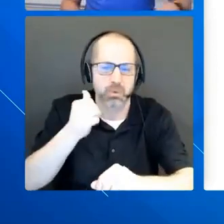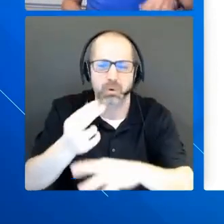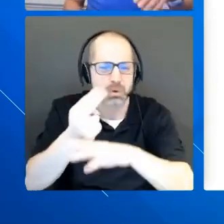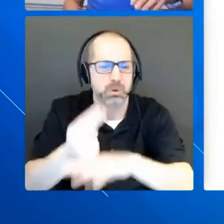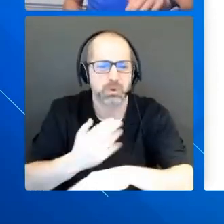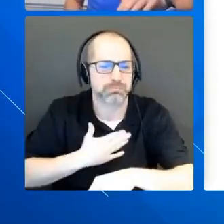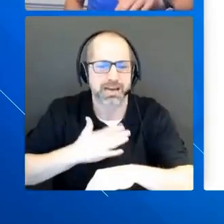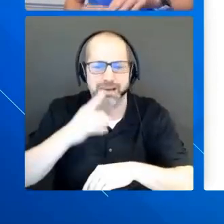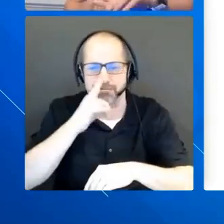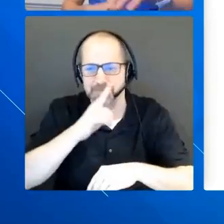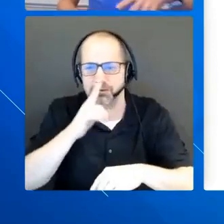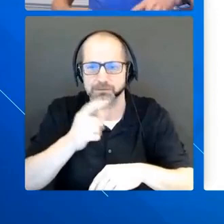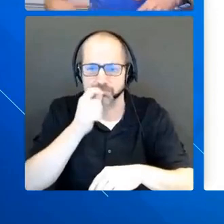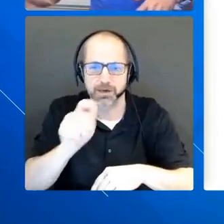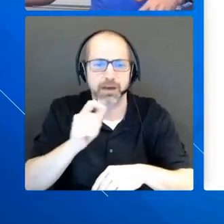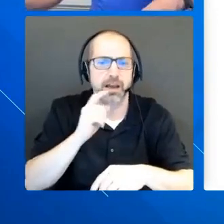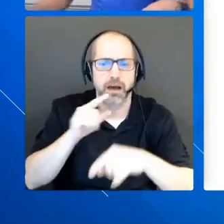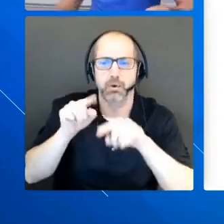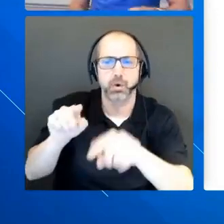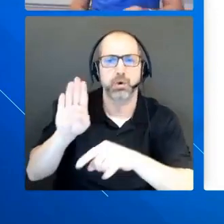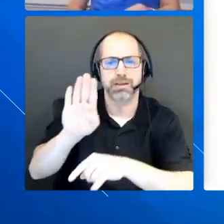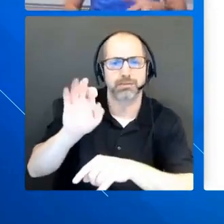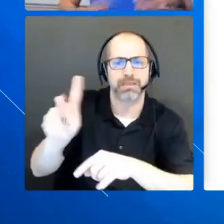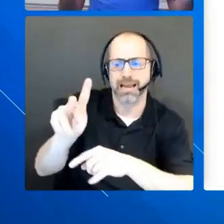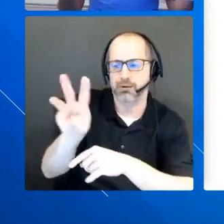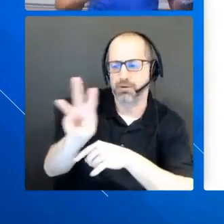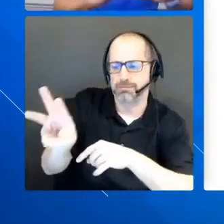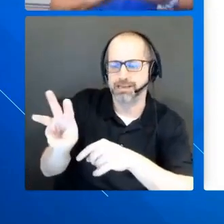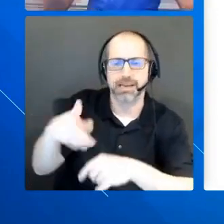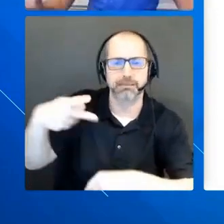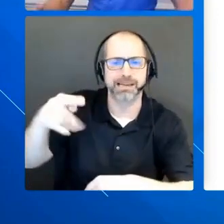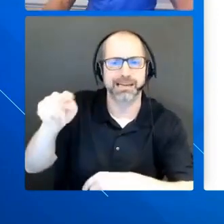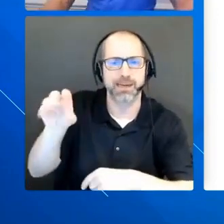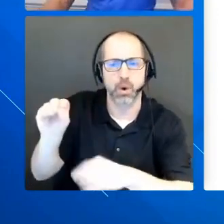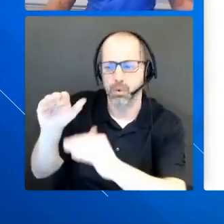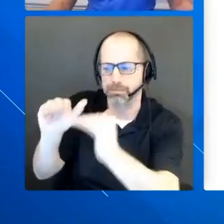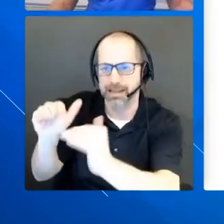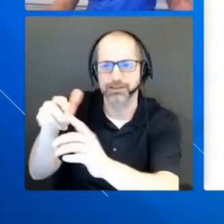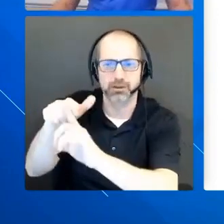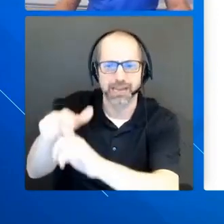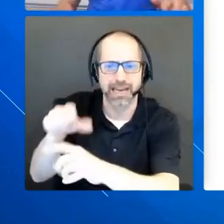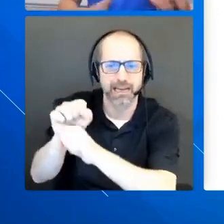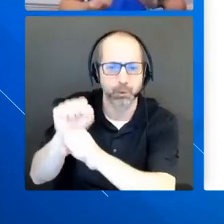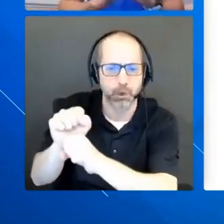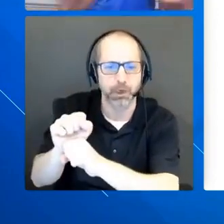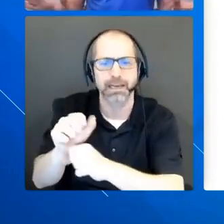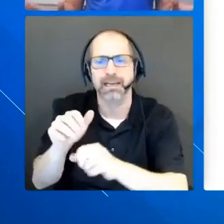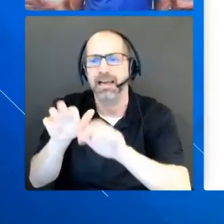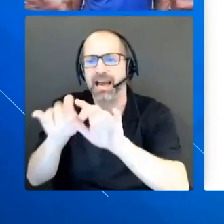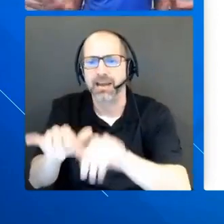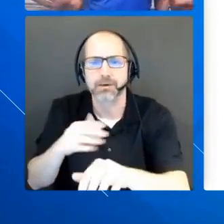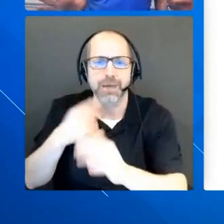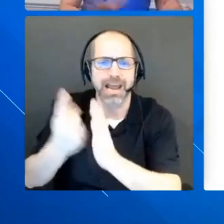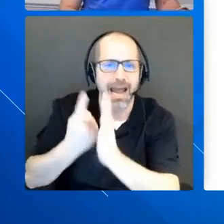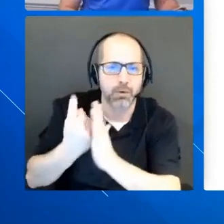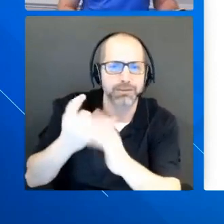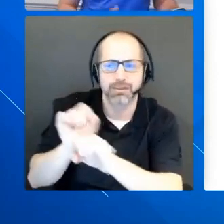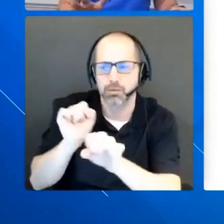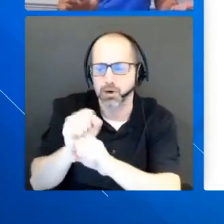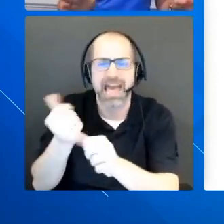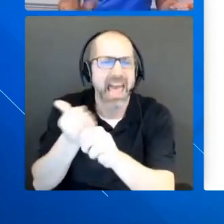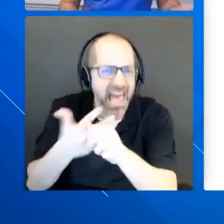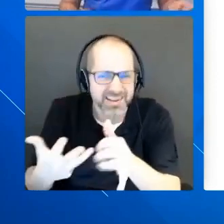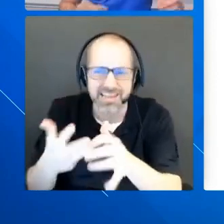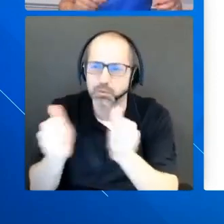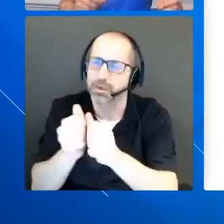I'm going to, my bank's website. I'm going to check my PTO balance at work. I'm going to enter my hours at work, everything with no